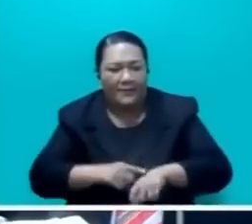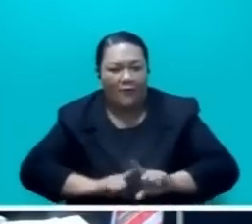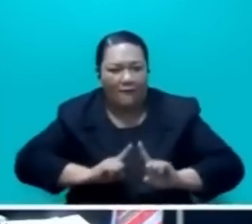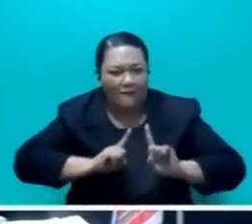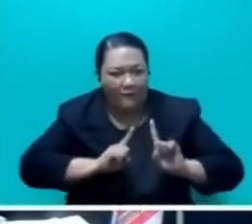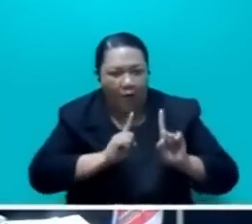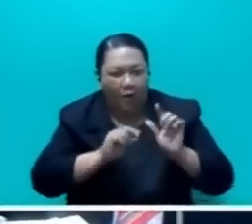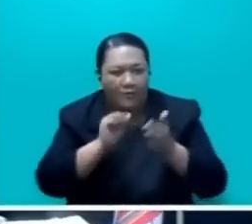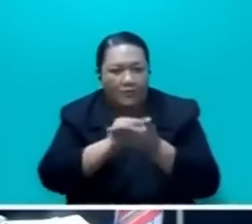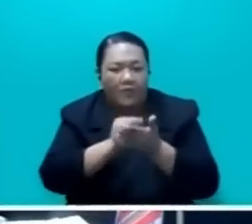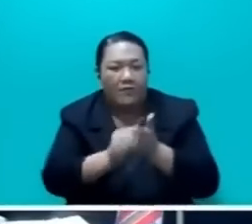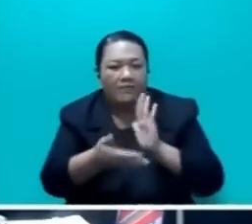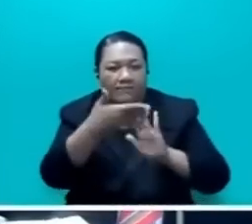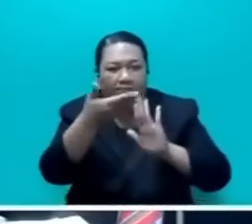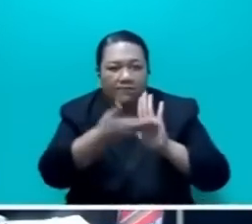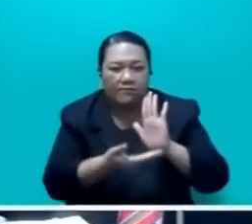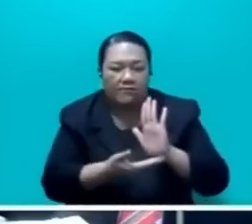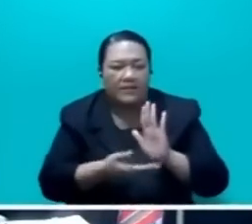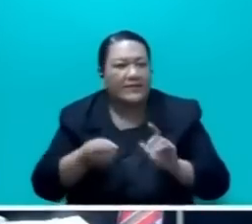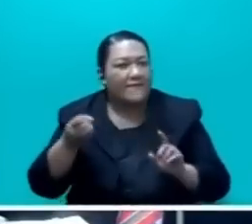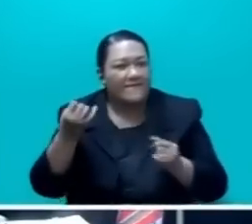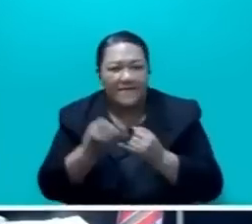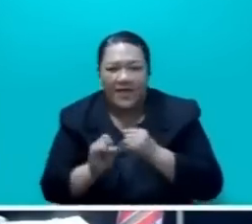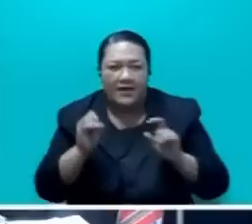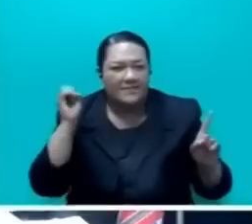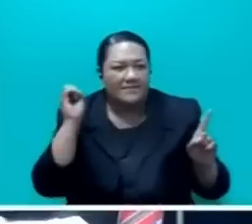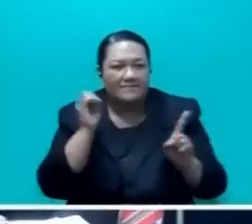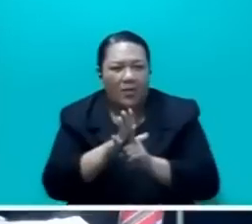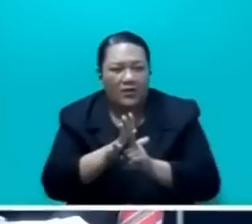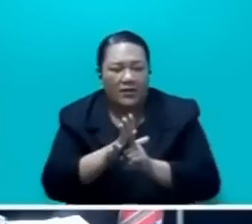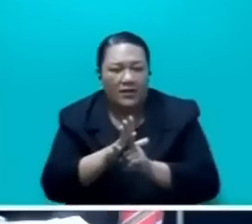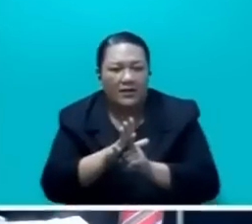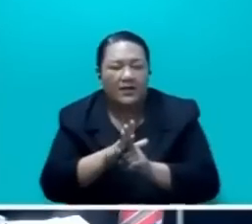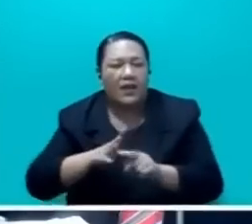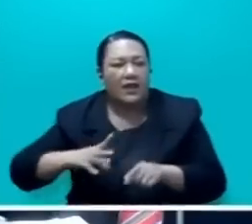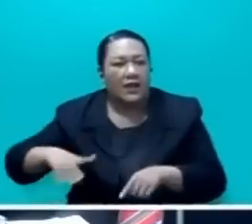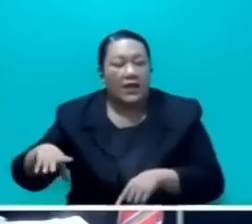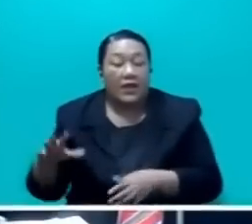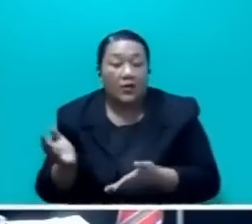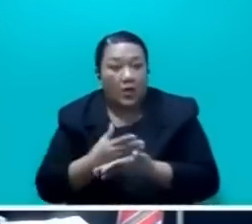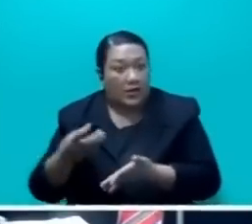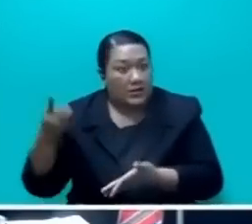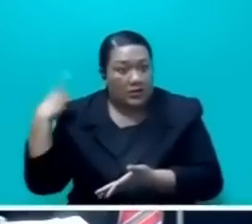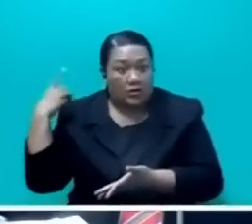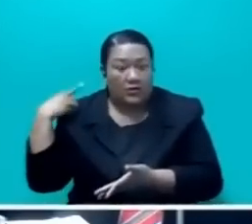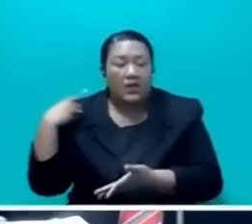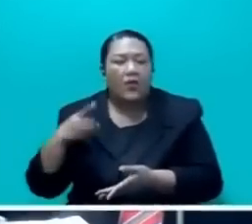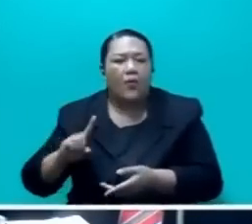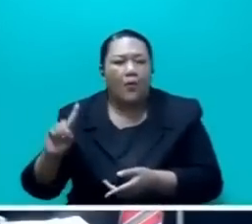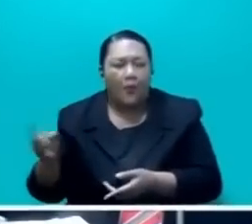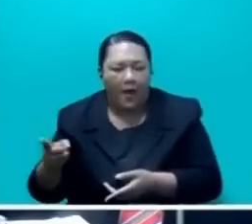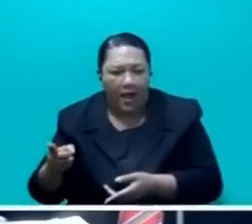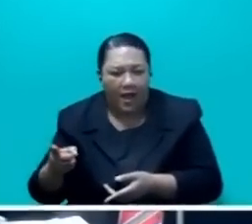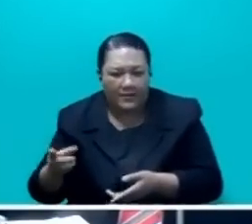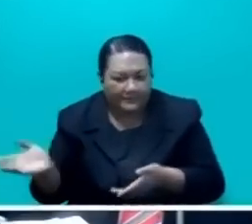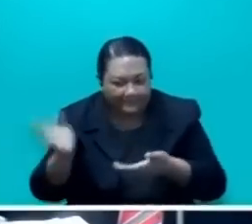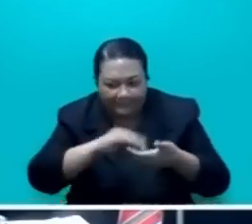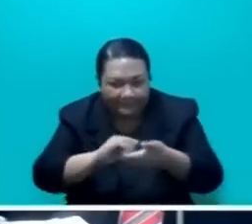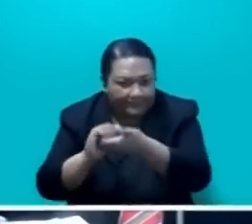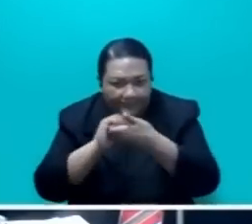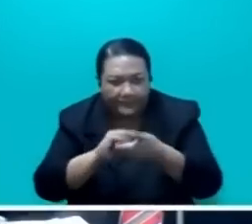of paramount importance. It is therefore a collective duty to seize every opportunity to progress our